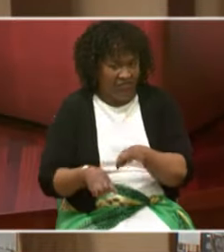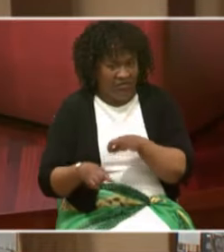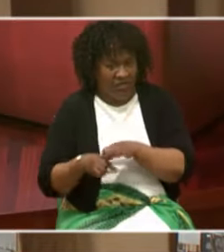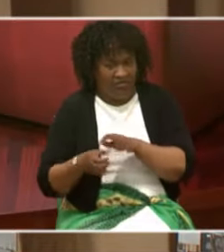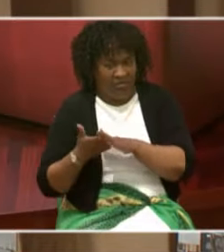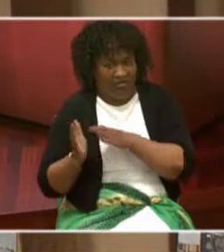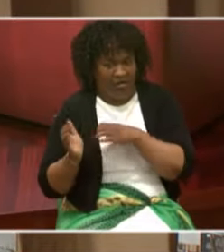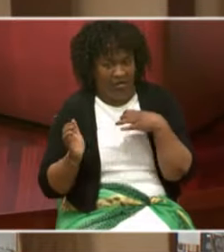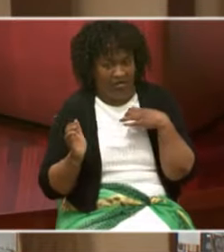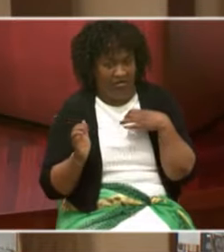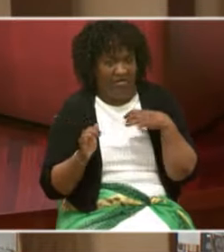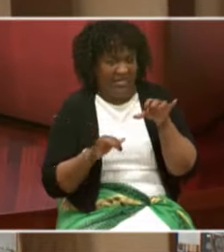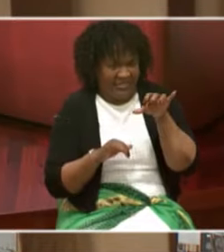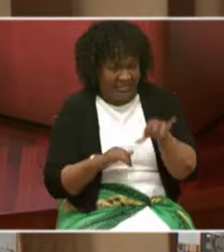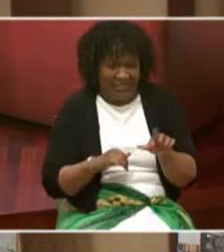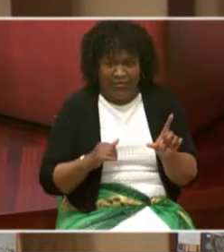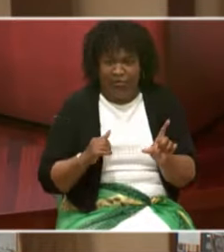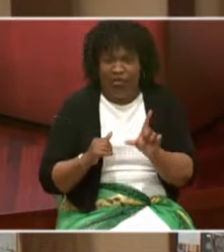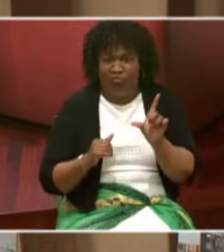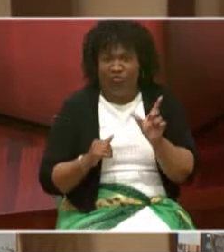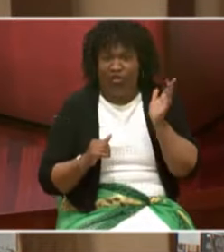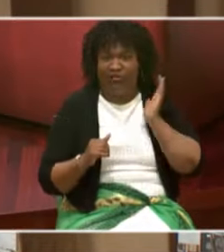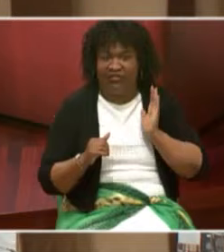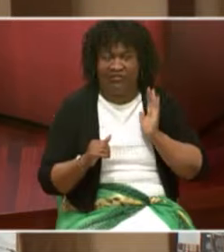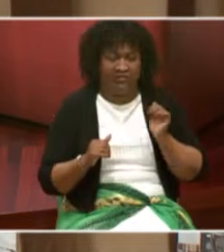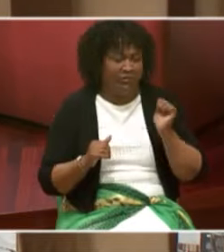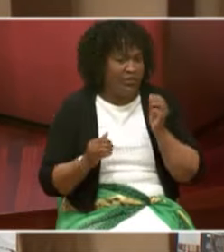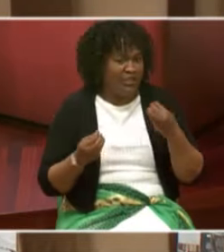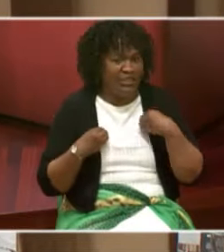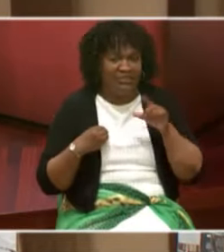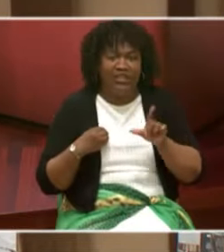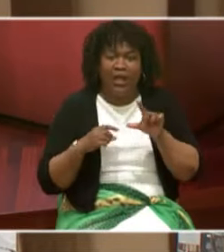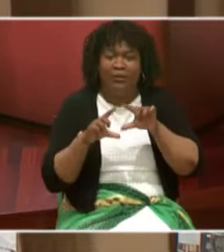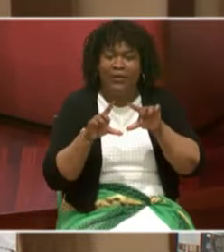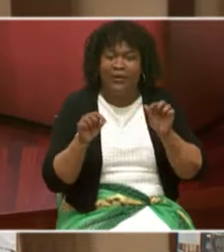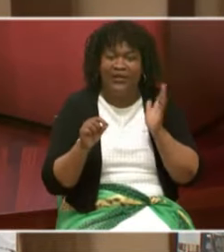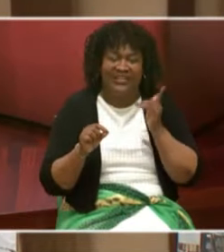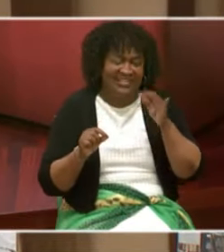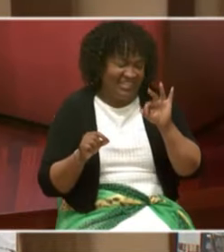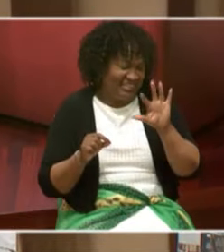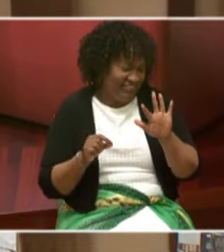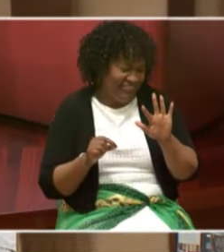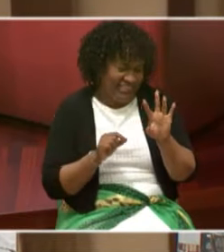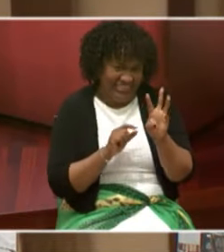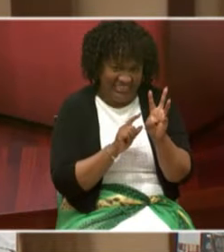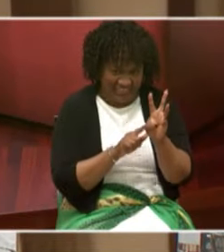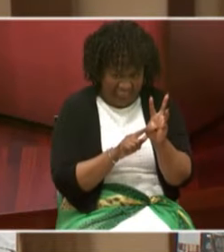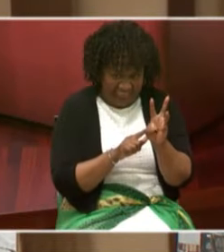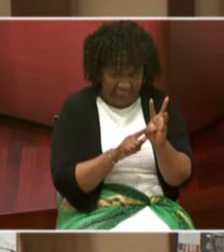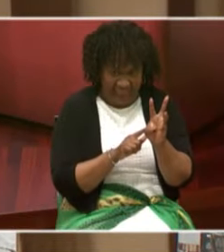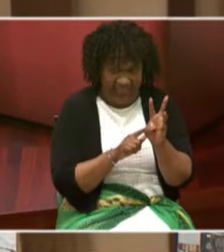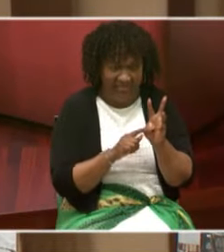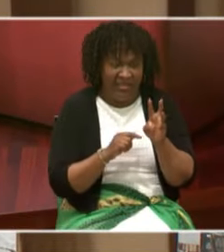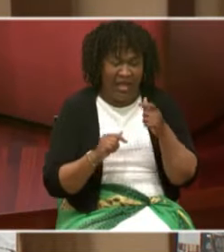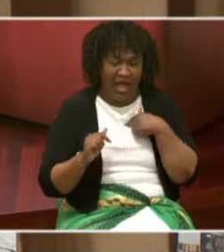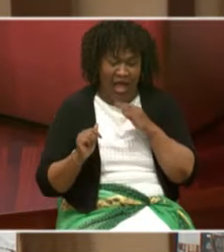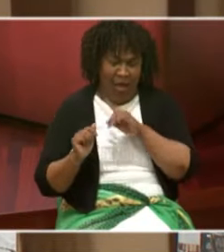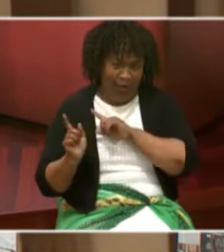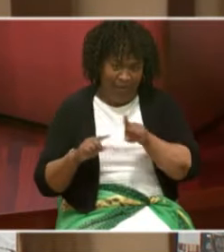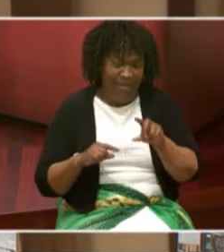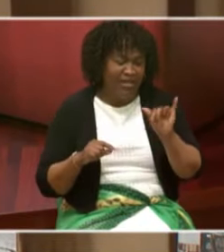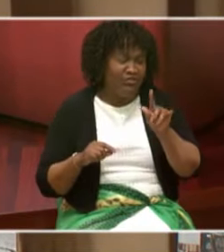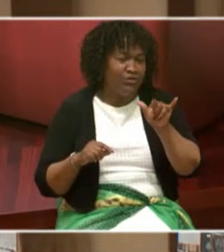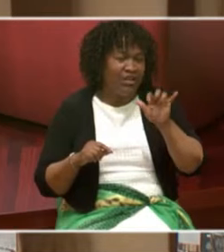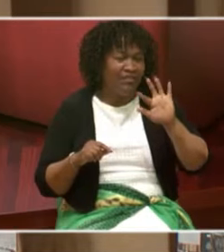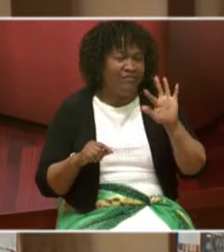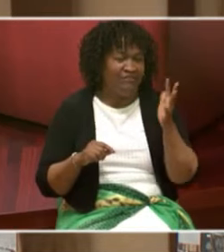spend more resources on saving this little piece of real estate, this little piece